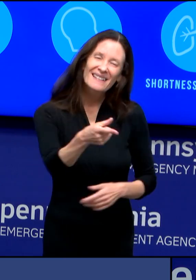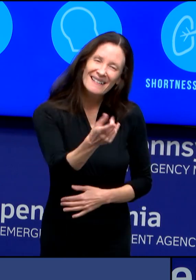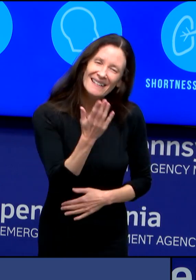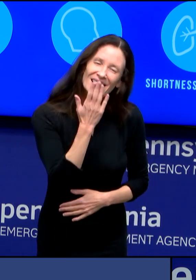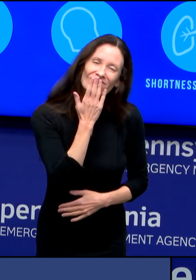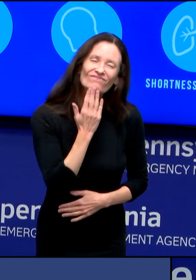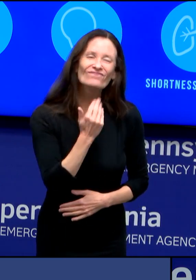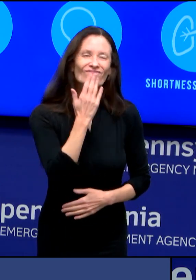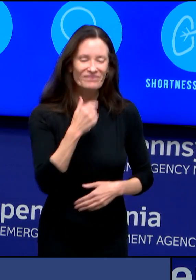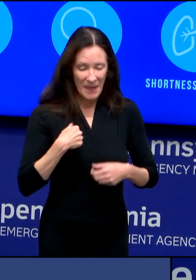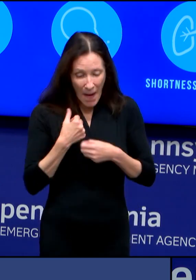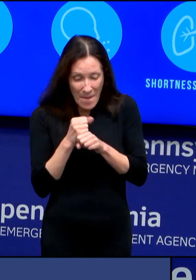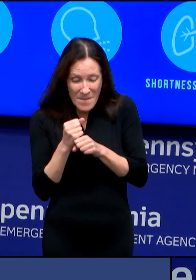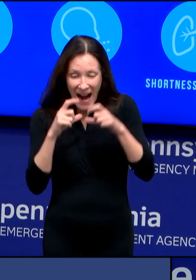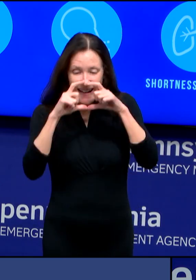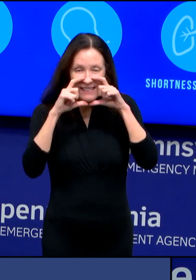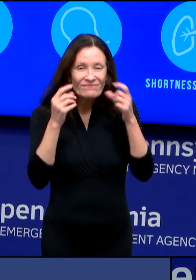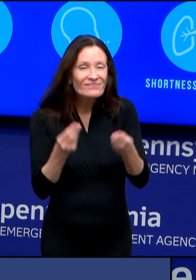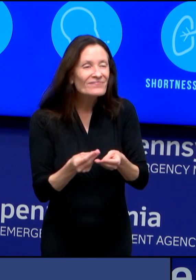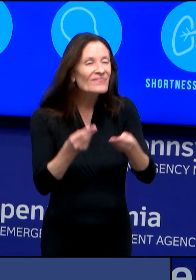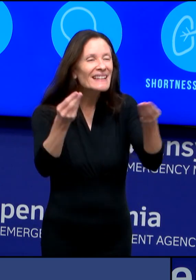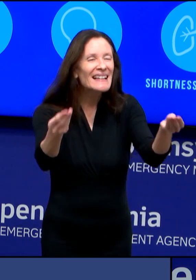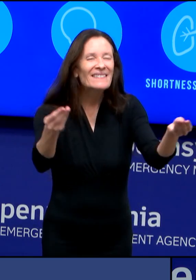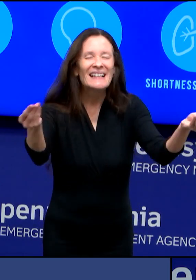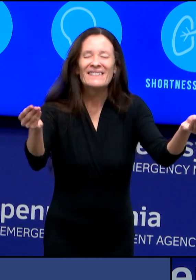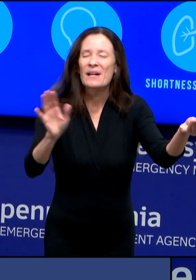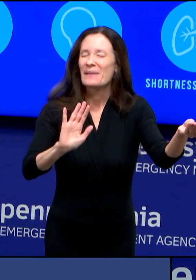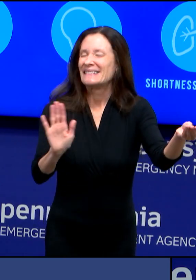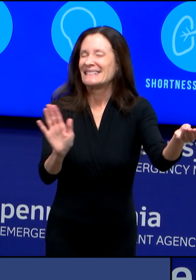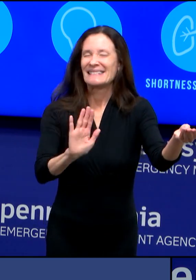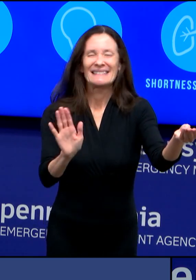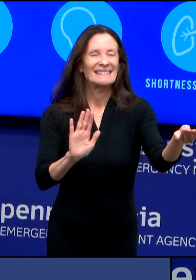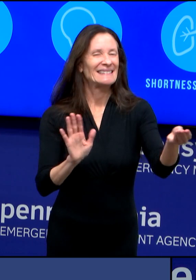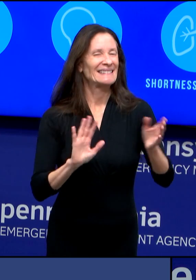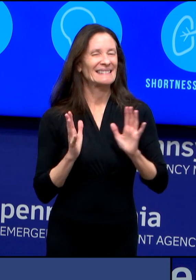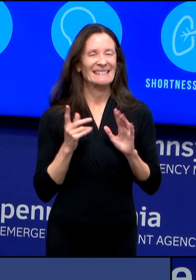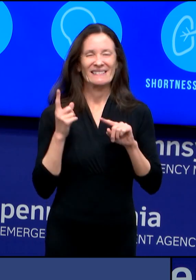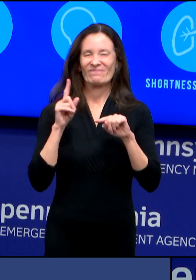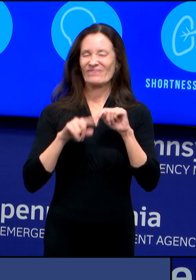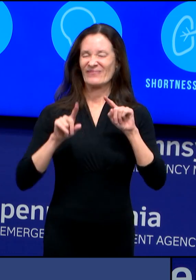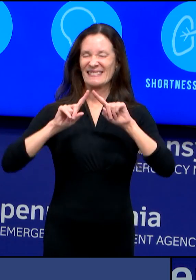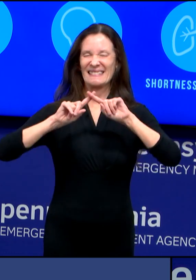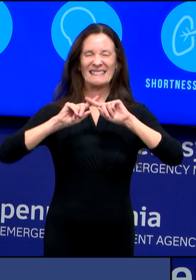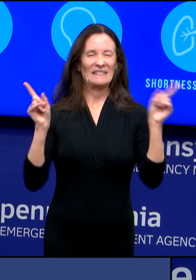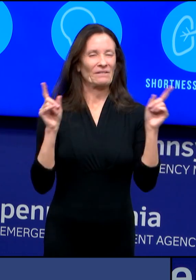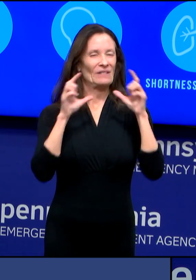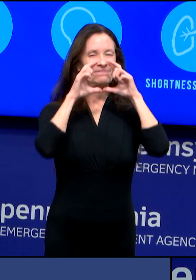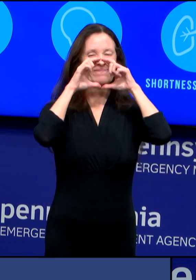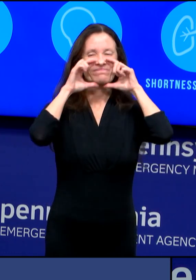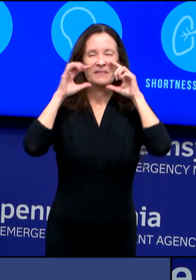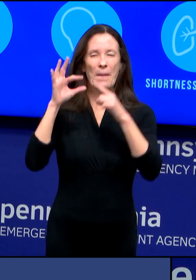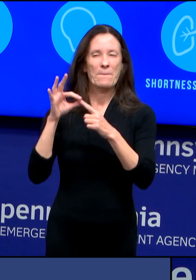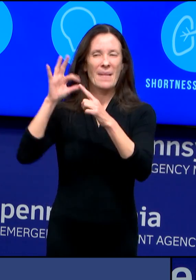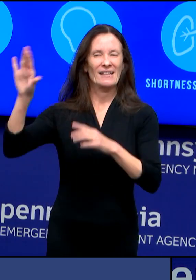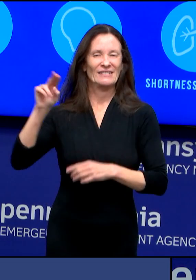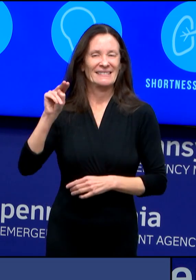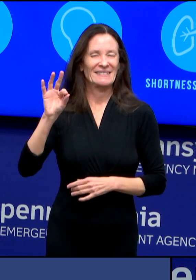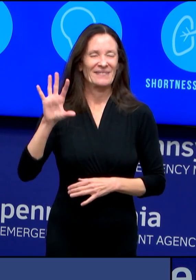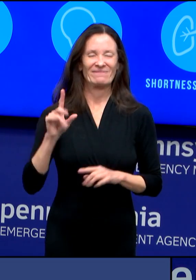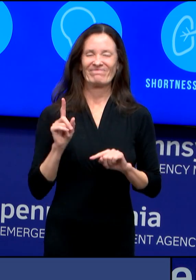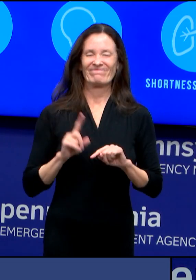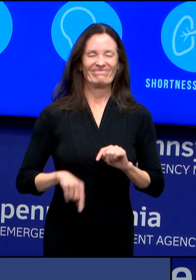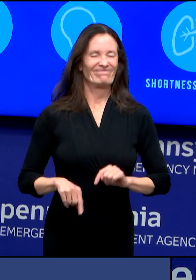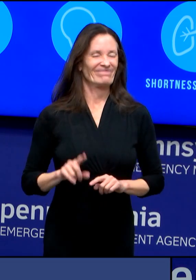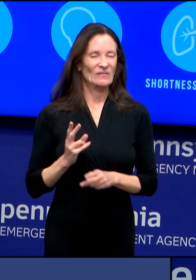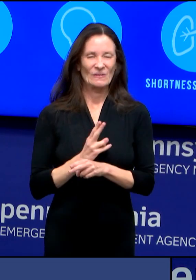healthcare providers, they're actually not the masks that will be most necessary. And then, Dr. Levine, we're going